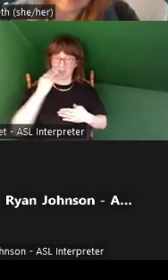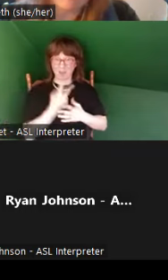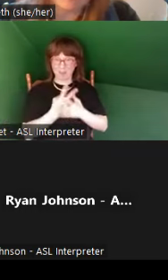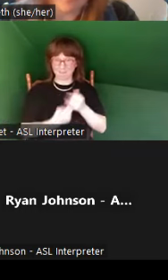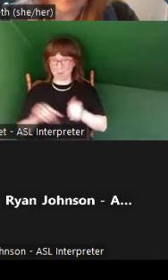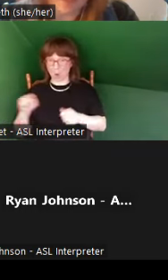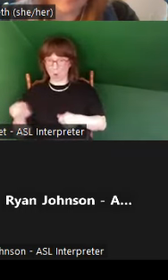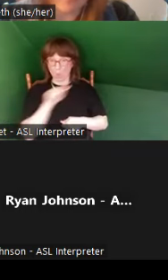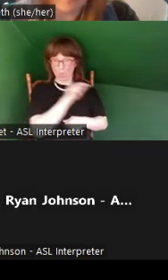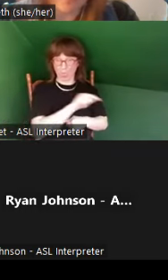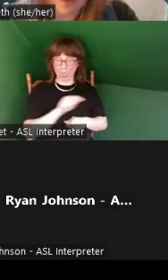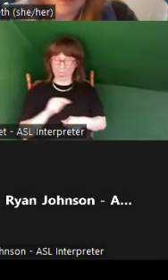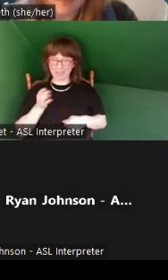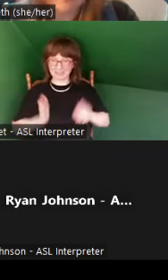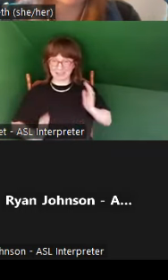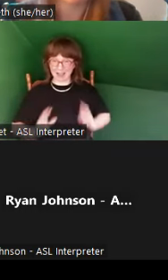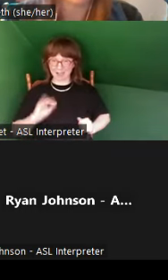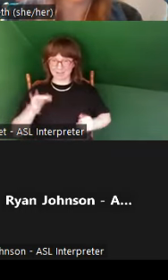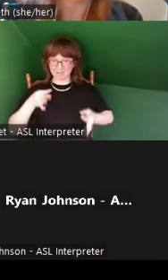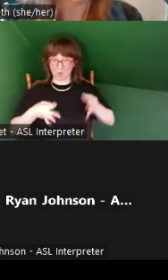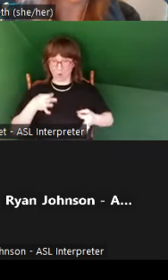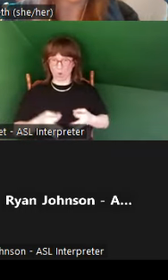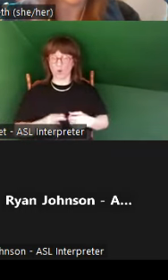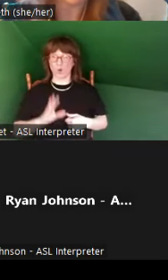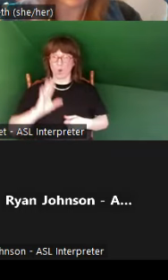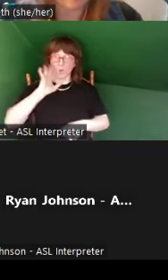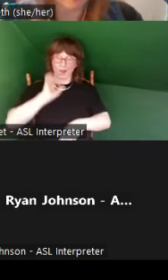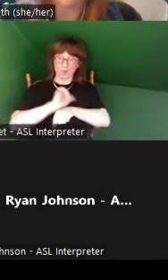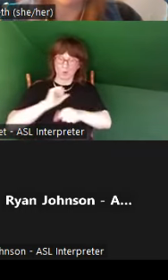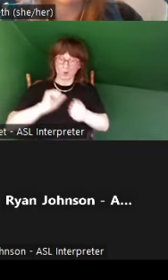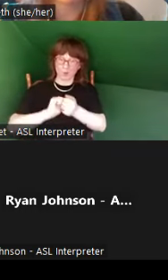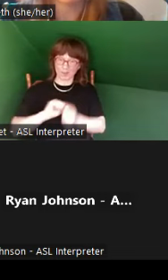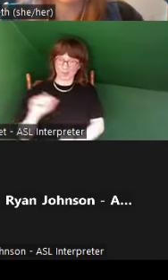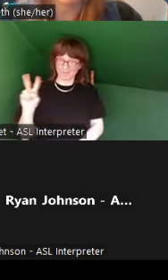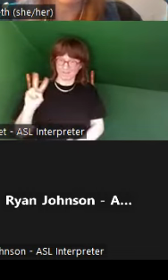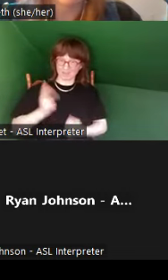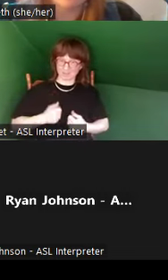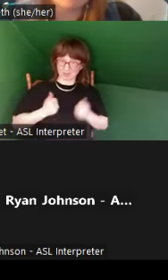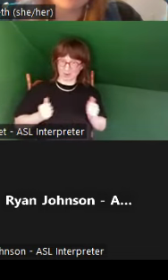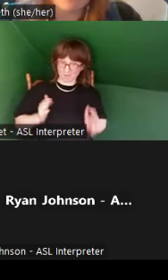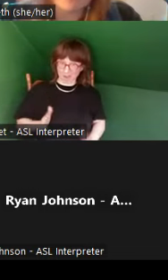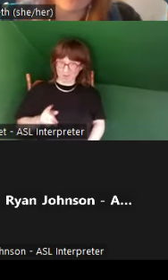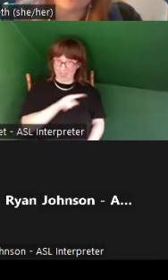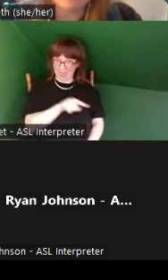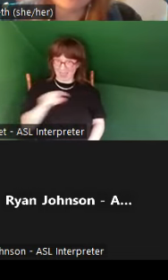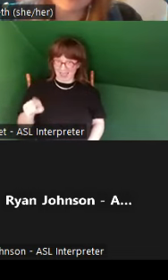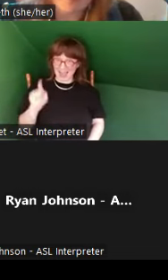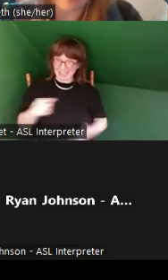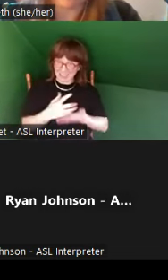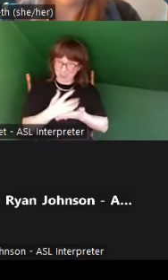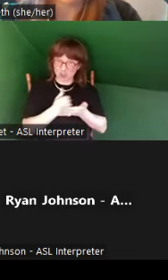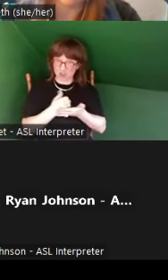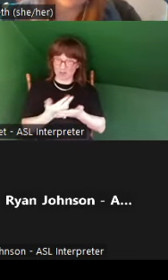are going to have victim survivors that they're working with and will need to know where to send them. And then also,